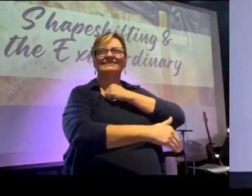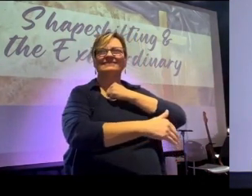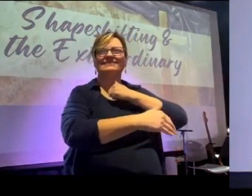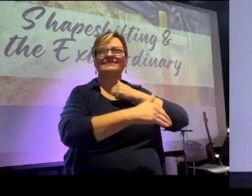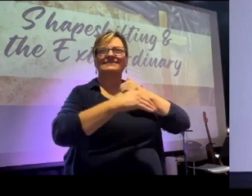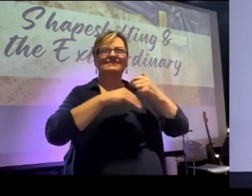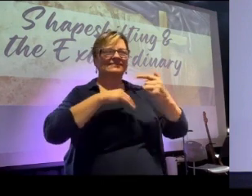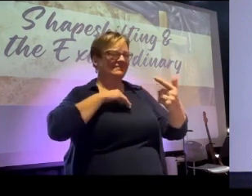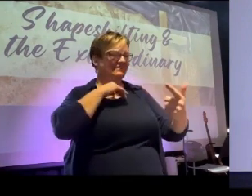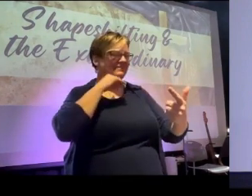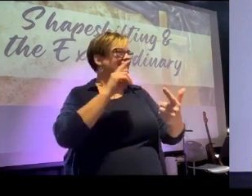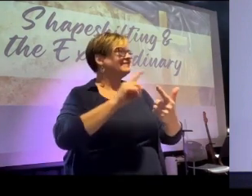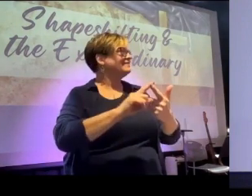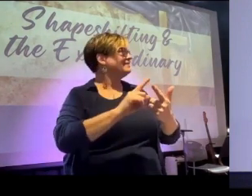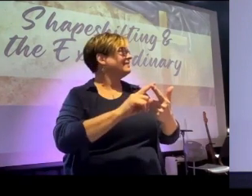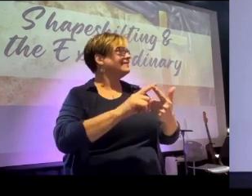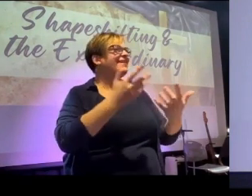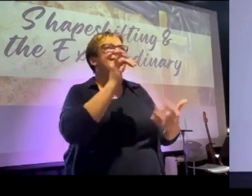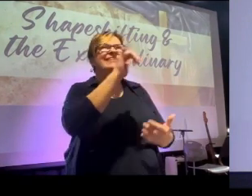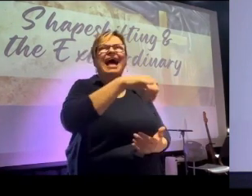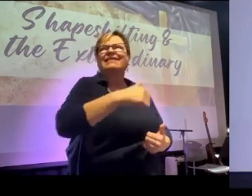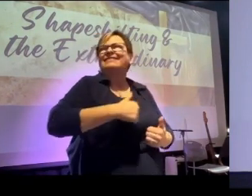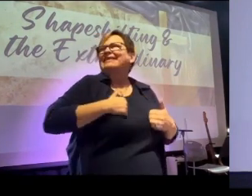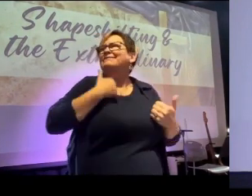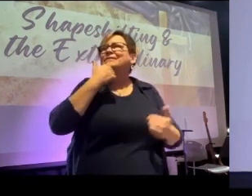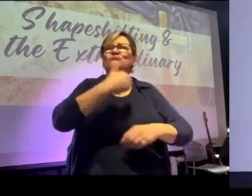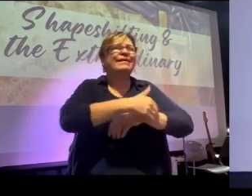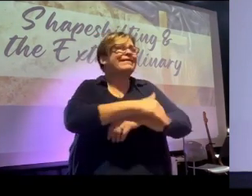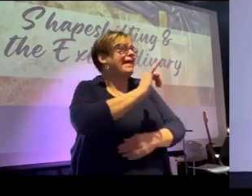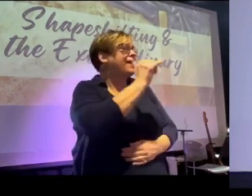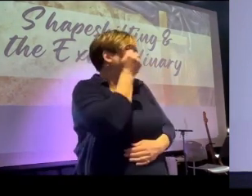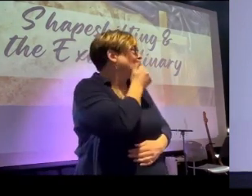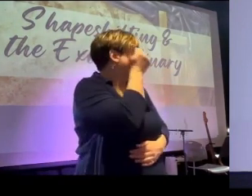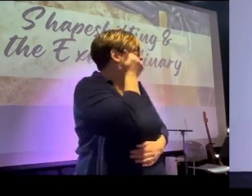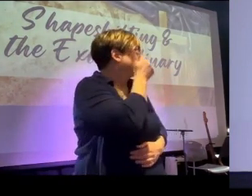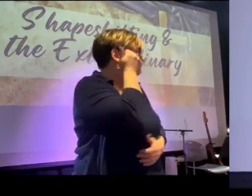I am the ordinary made extraordinary.